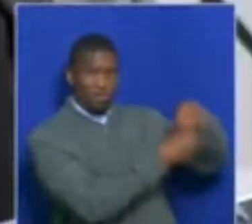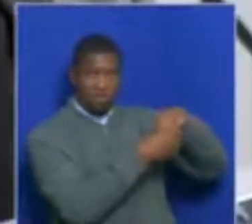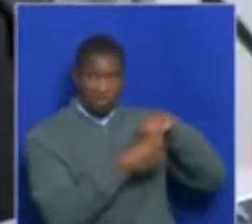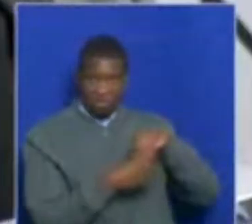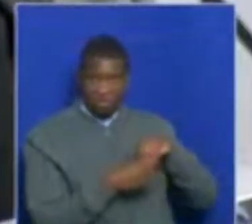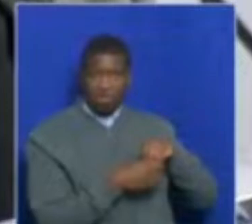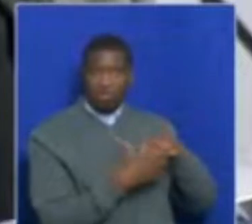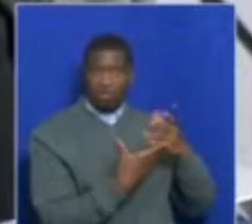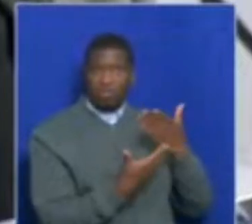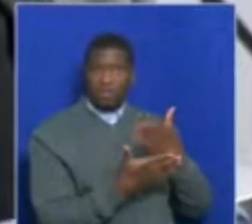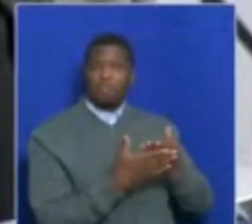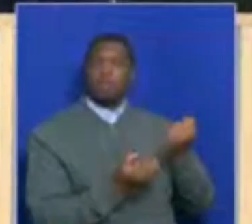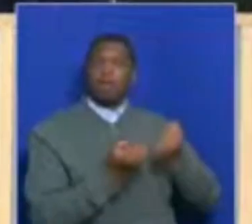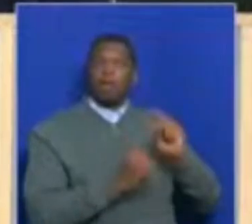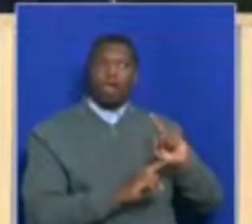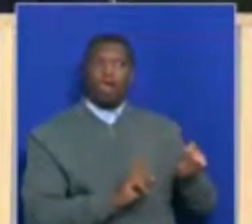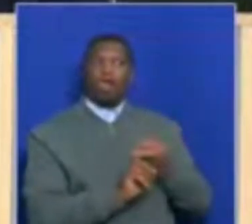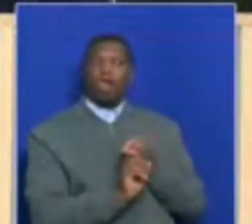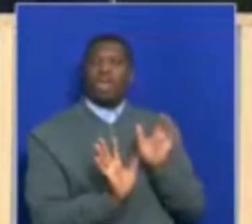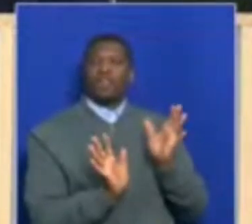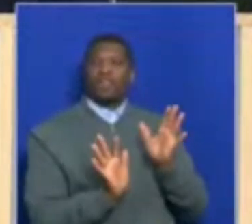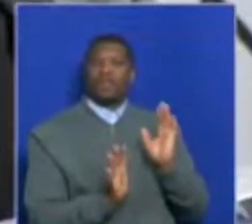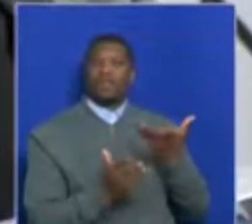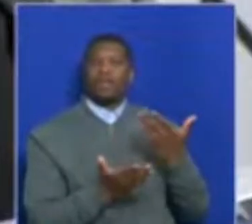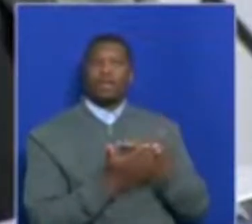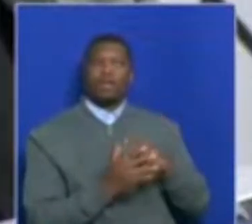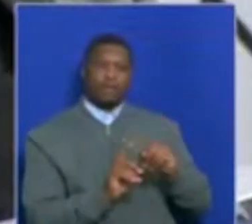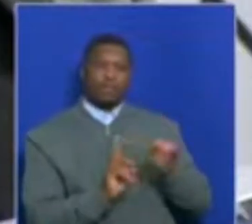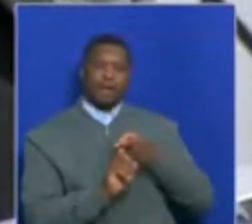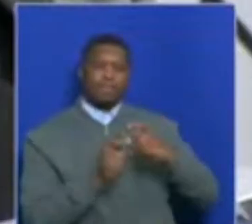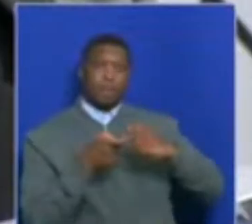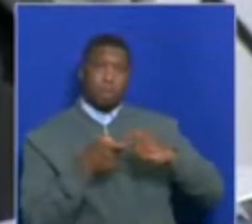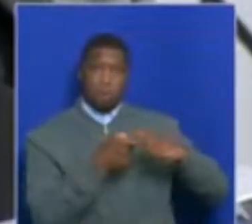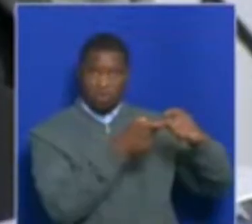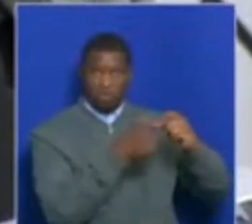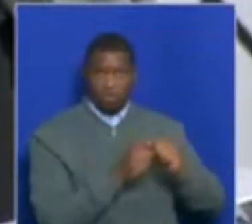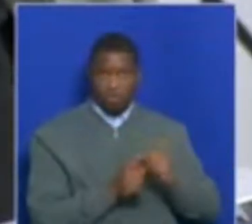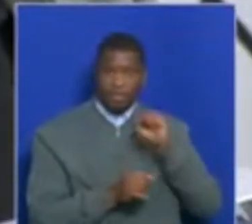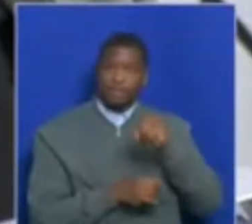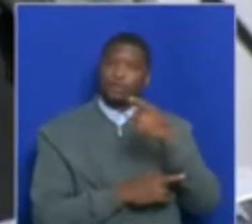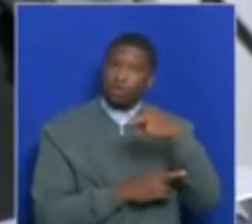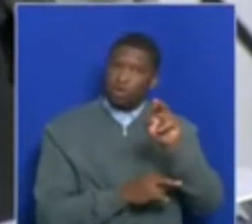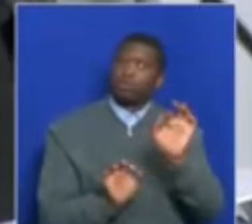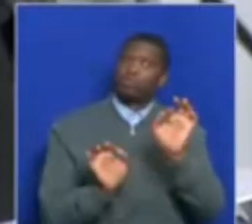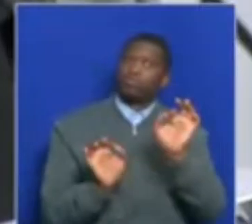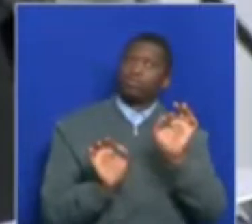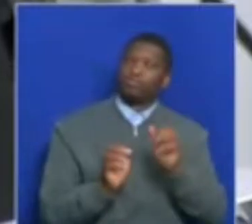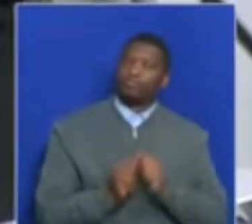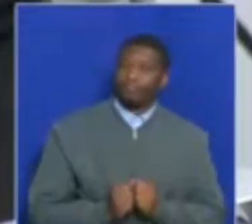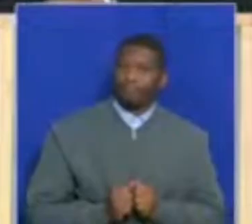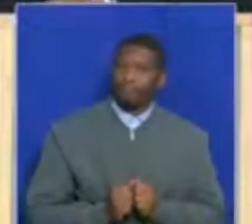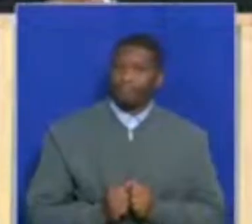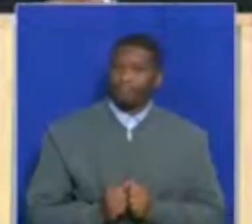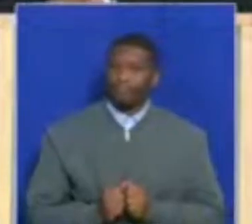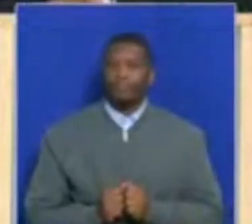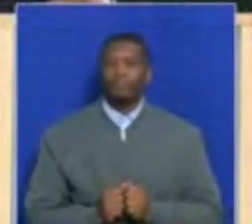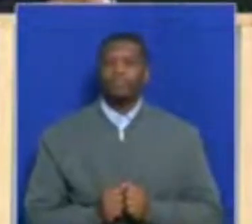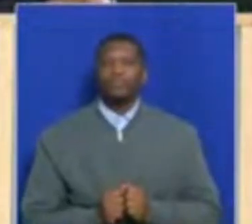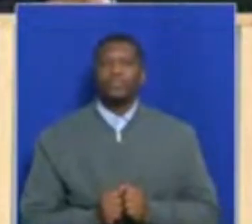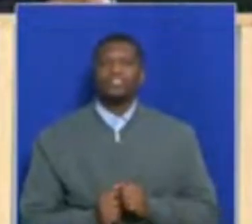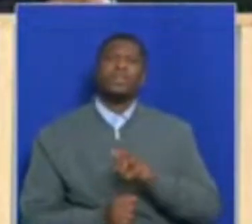correct. accident-involved vehicles from the scene. That's correct, Commissioner. Thank you. Mr. John,